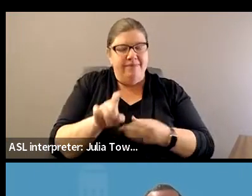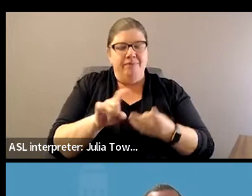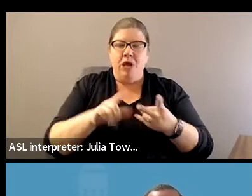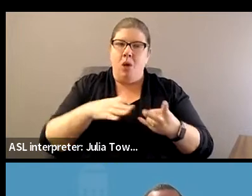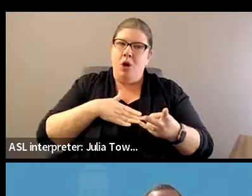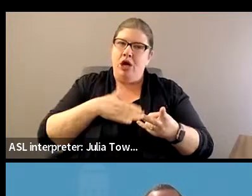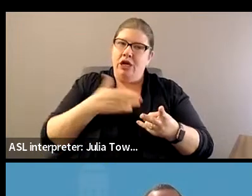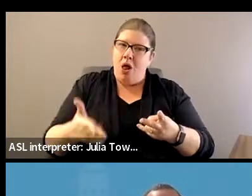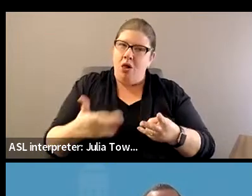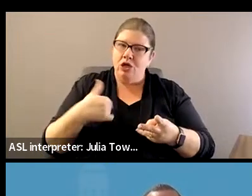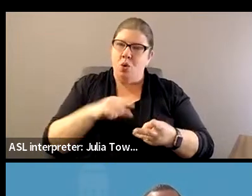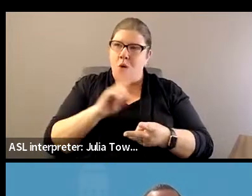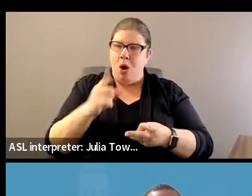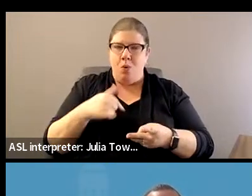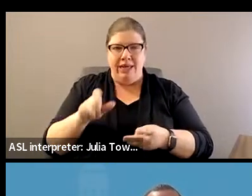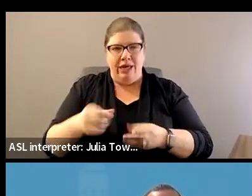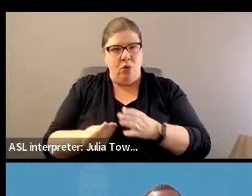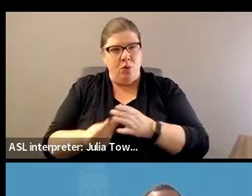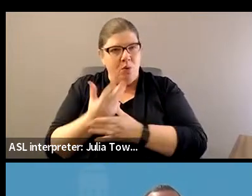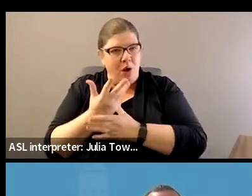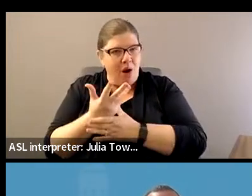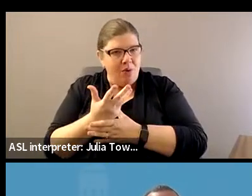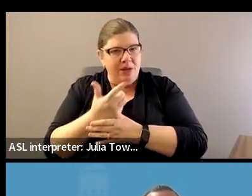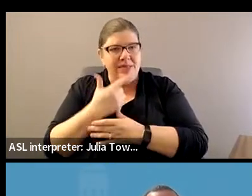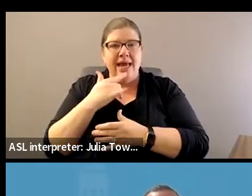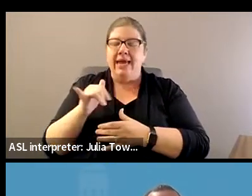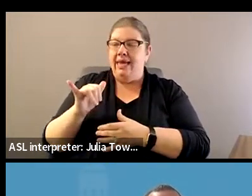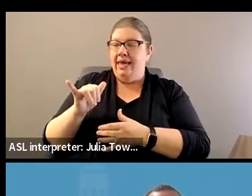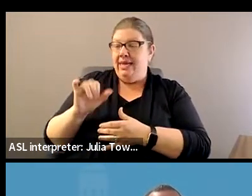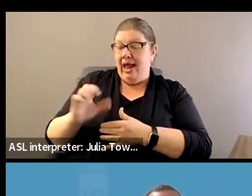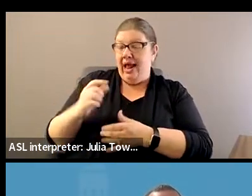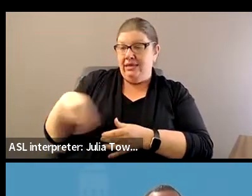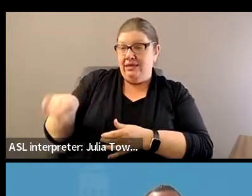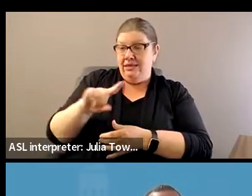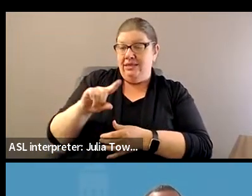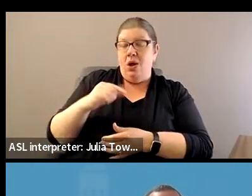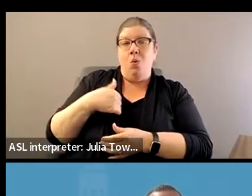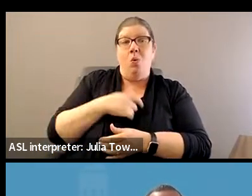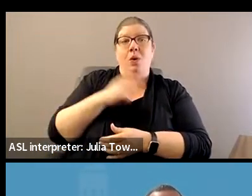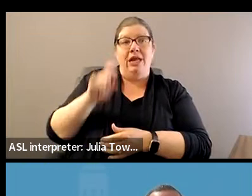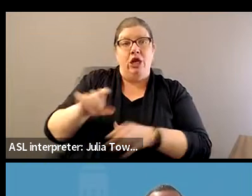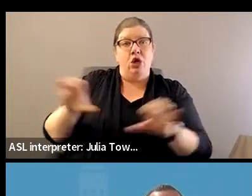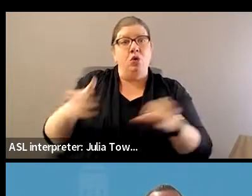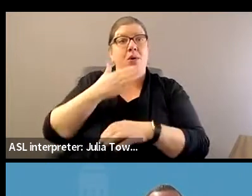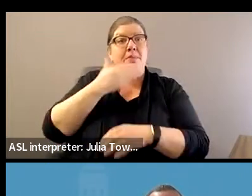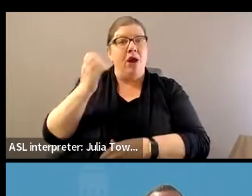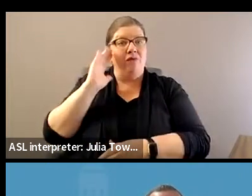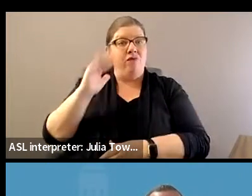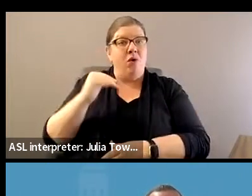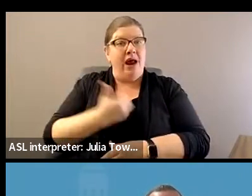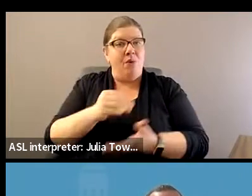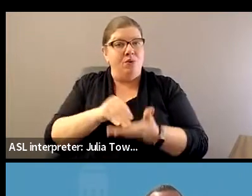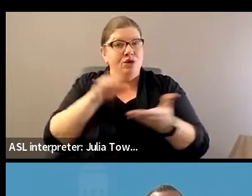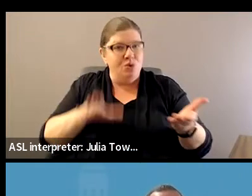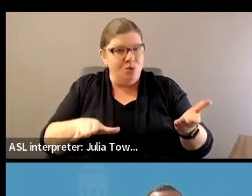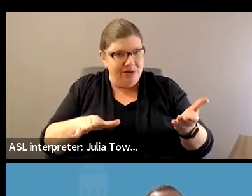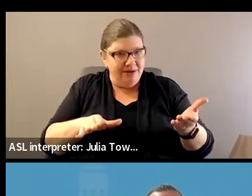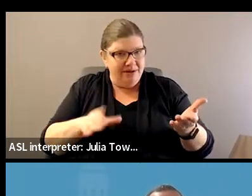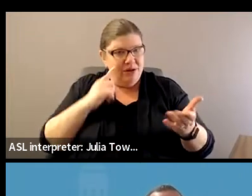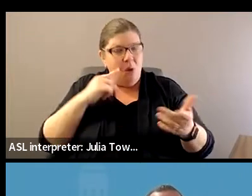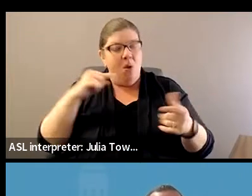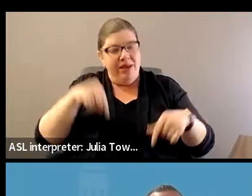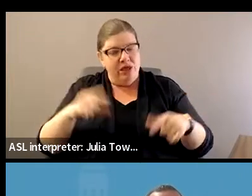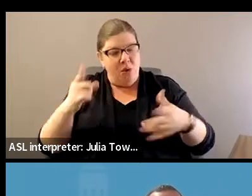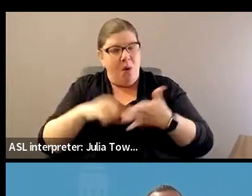acknowledging our areas of growth. We're saying, yes, our students, we need to do better for our students, and this is what we are doing.